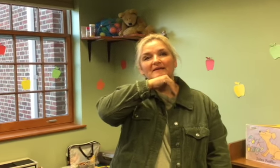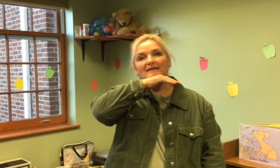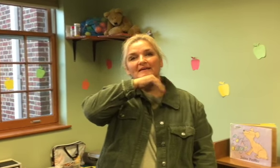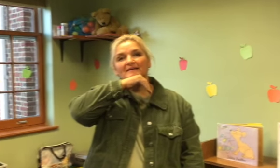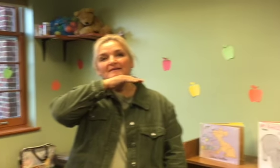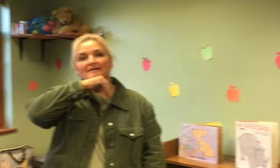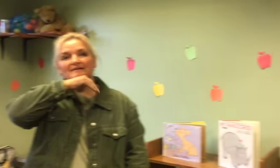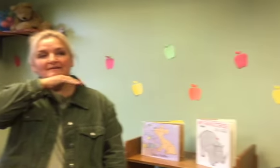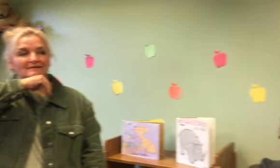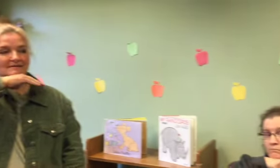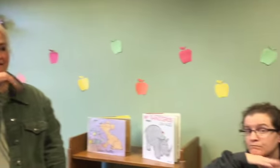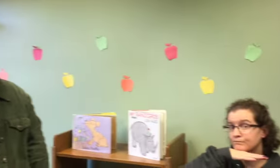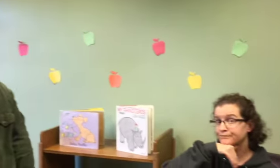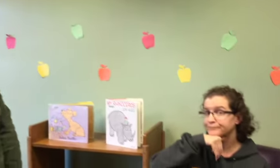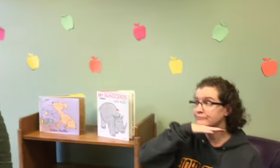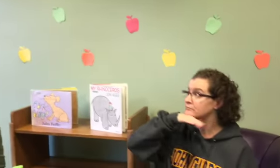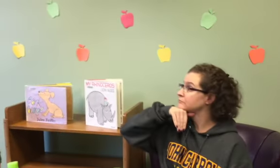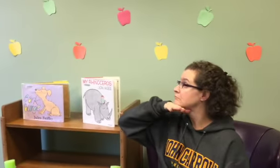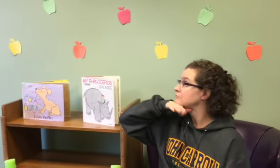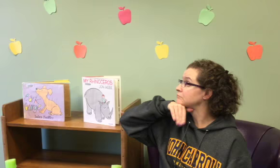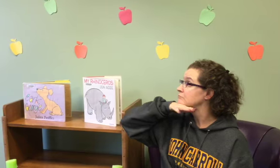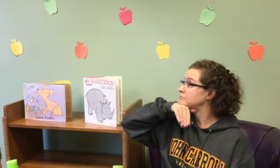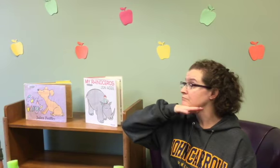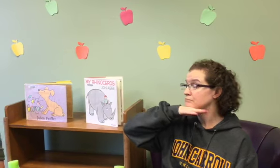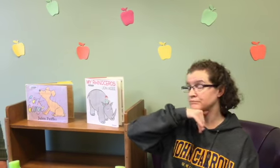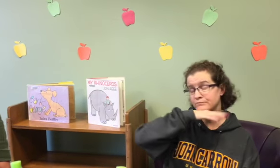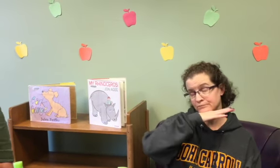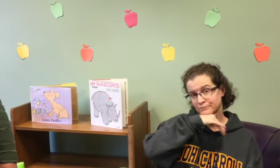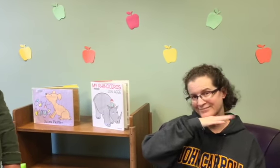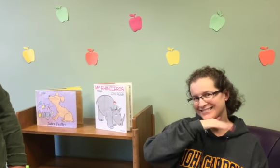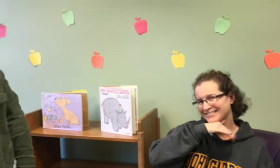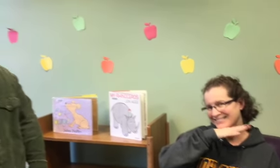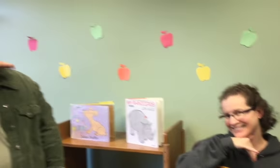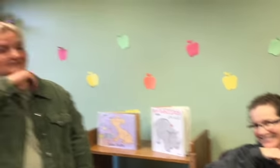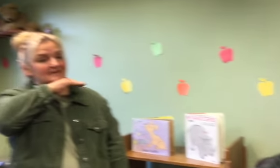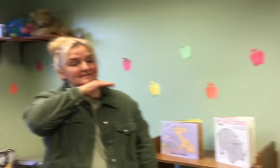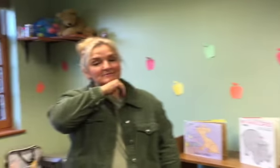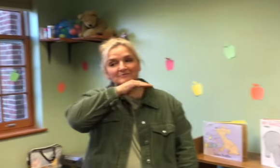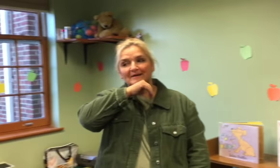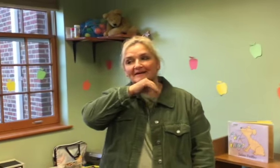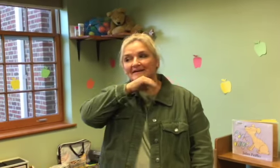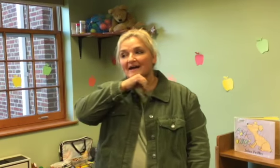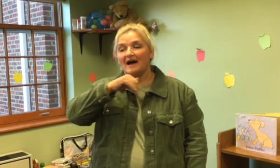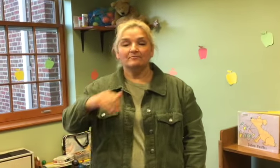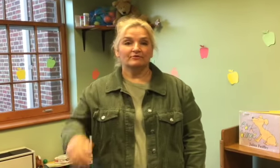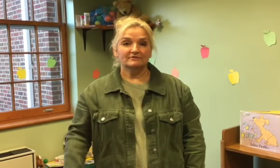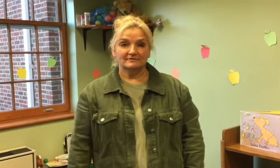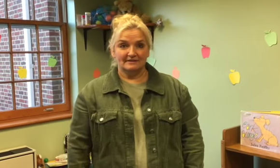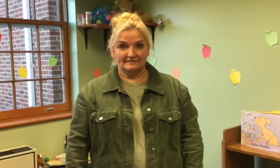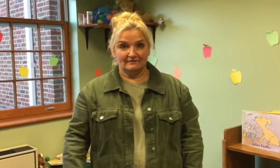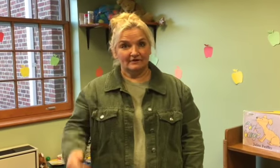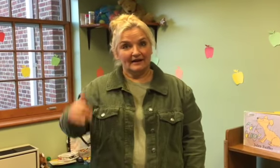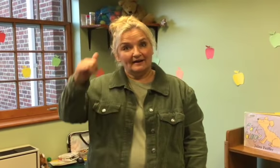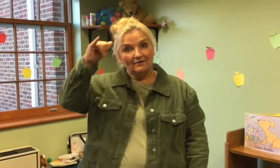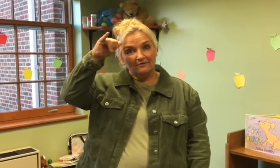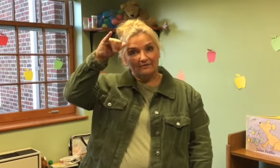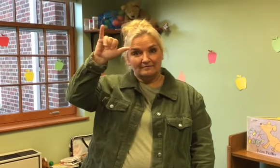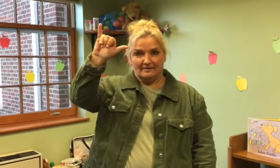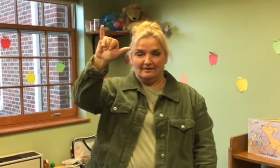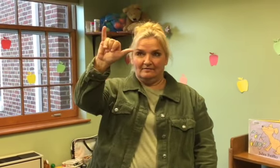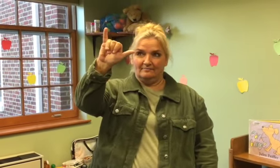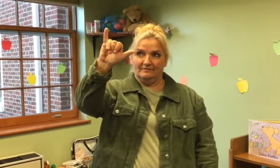Sign for piggy. Let's see if Rebecca can do it. Piggy, good, Miss She Rebecca. certainly can. Very Awesome. nice, Miss Rebecca. You also see the sign for